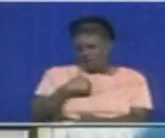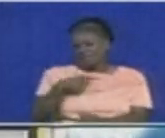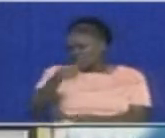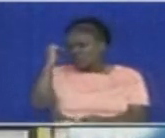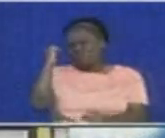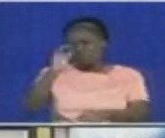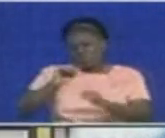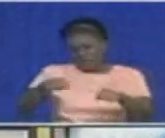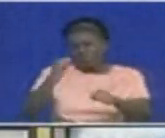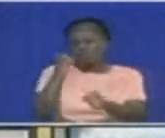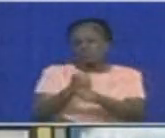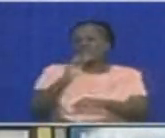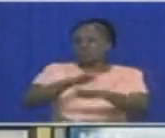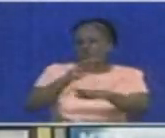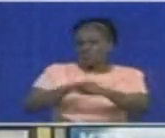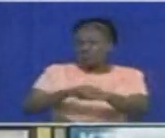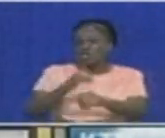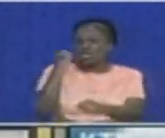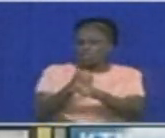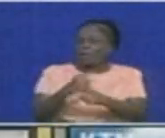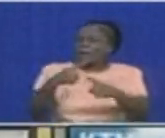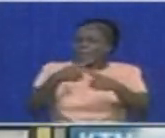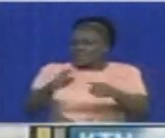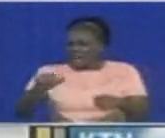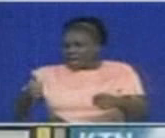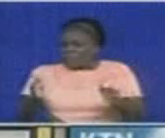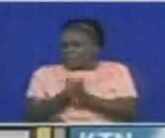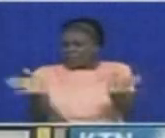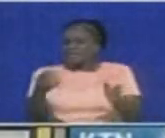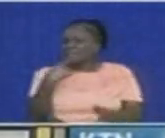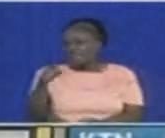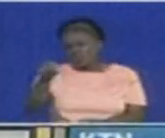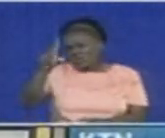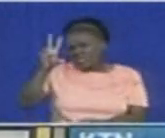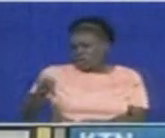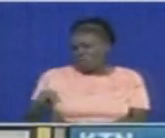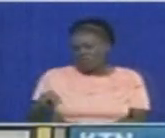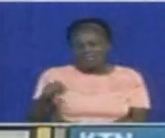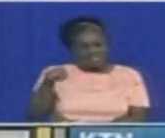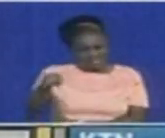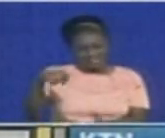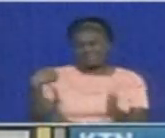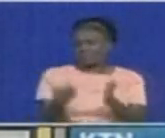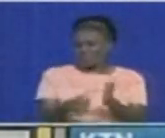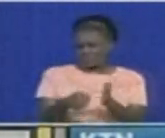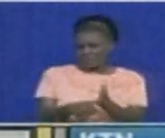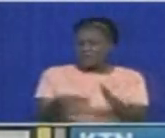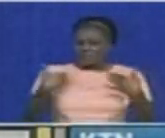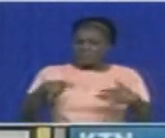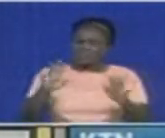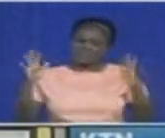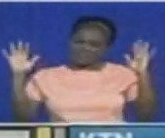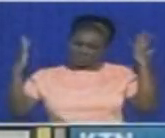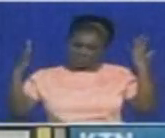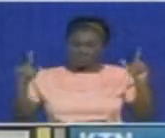job, but as long as everybody on the street is saying, I know, then you have a problem. Because whatever you do, then guys don't appreciate it, number